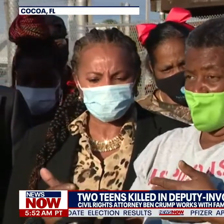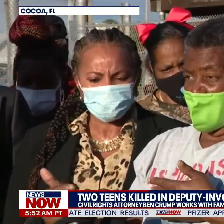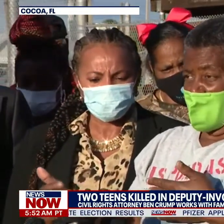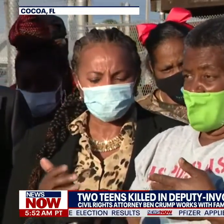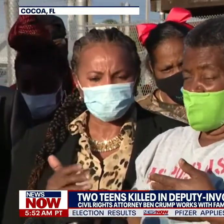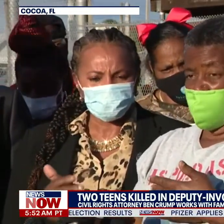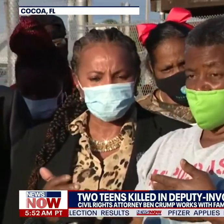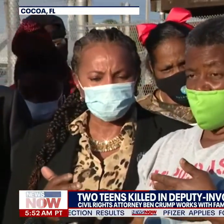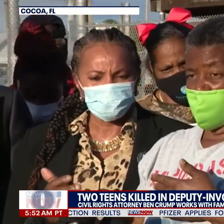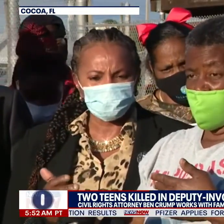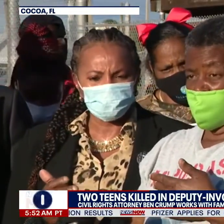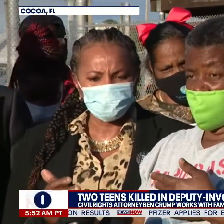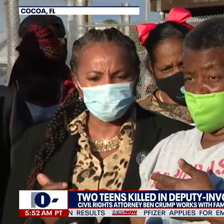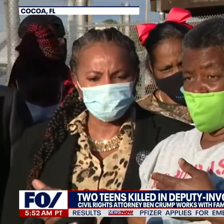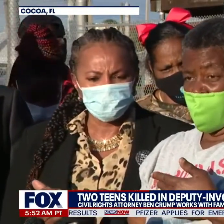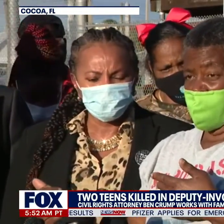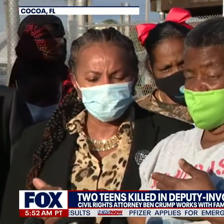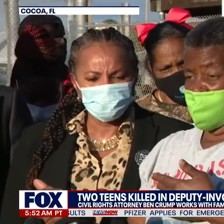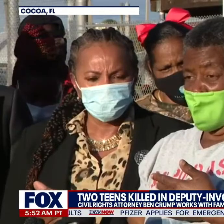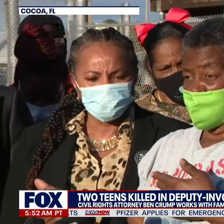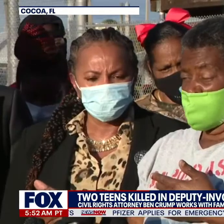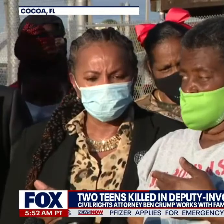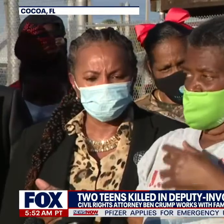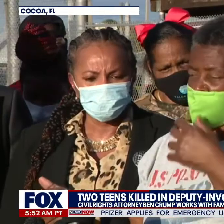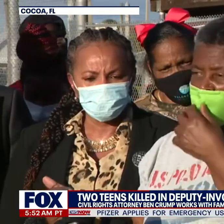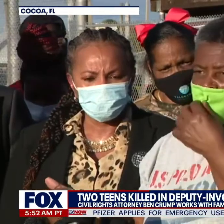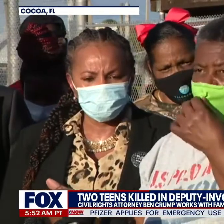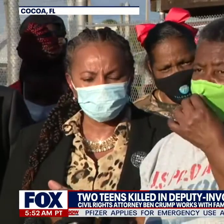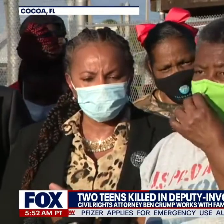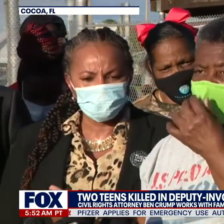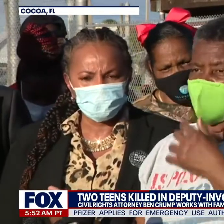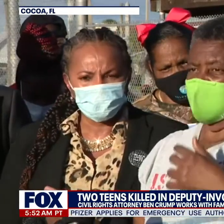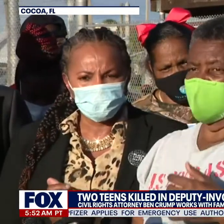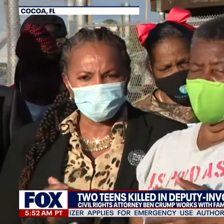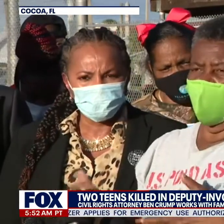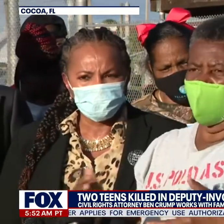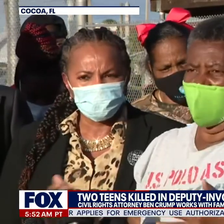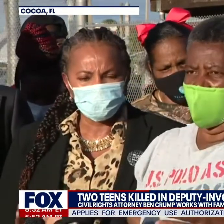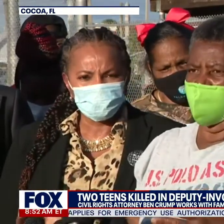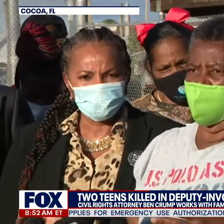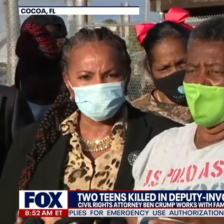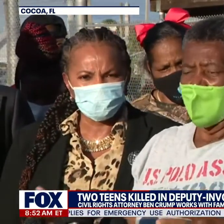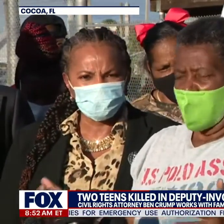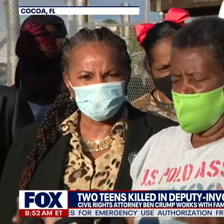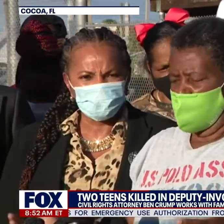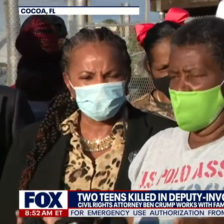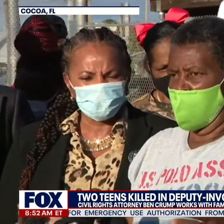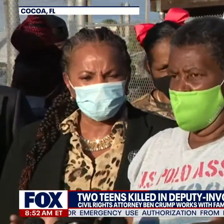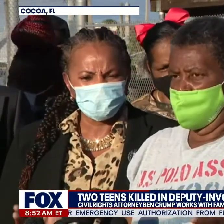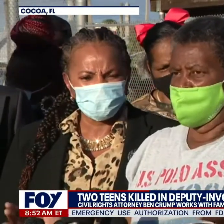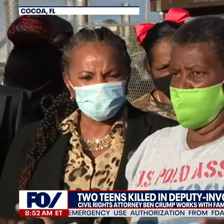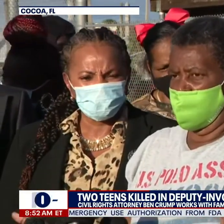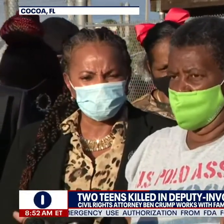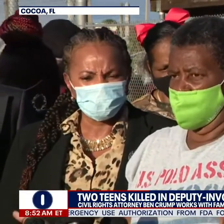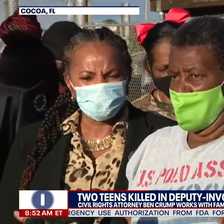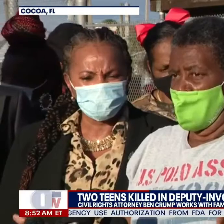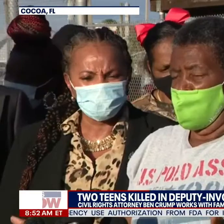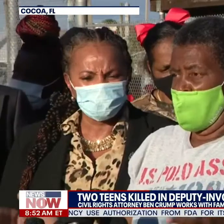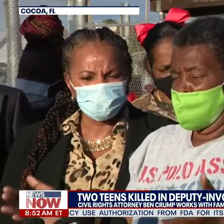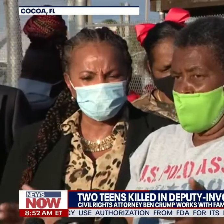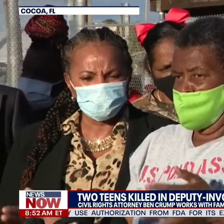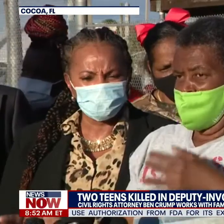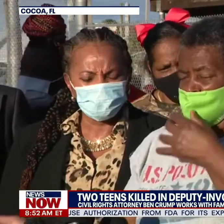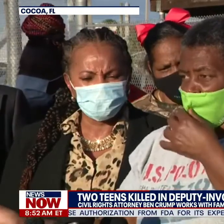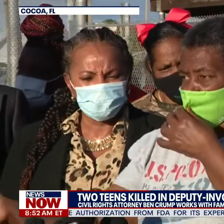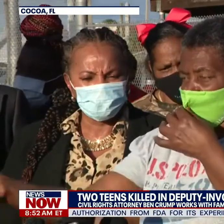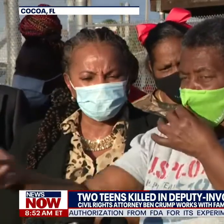street and he was coming kind of like fast so I said Lord he going to go mess with these kids I'm going behind him I went behind these kids